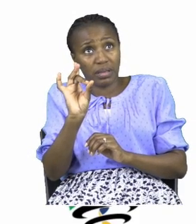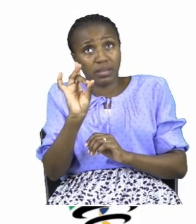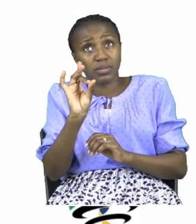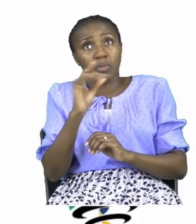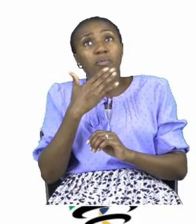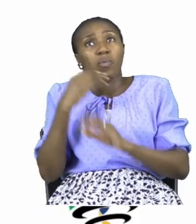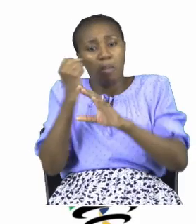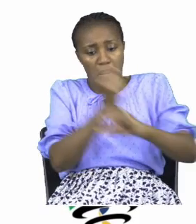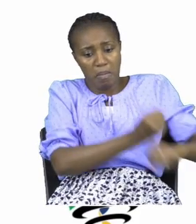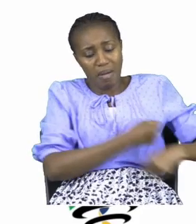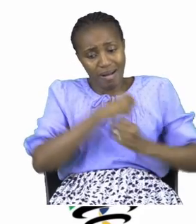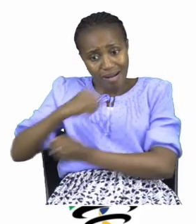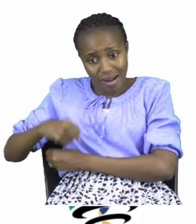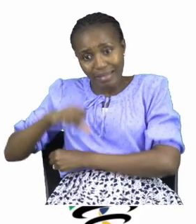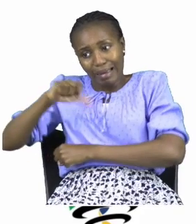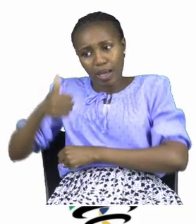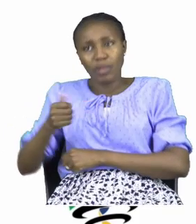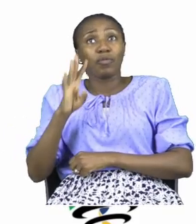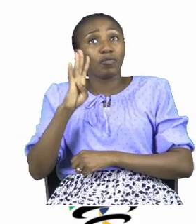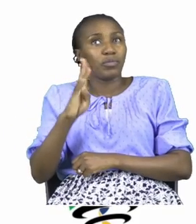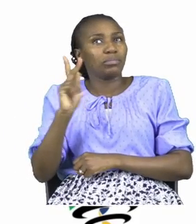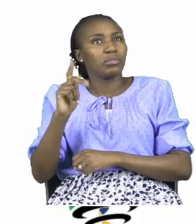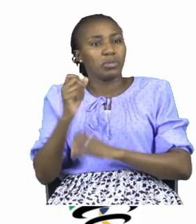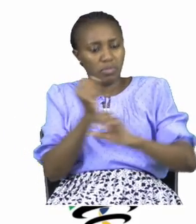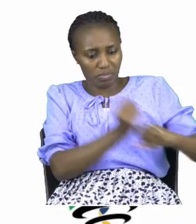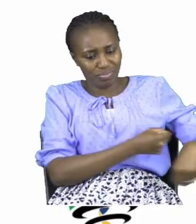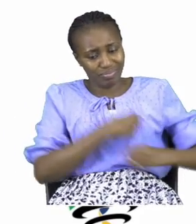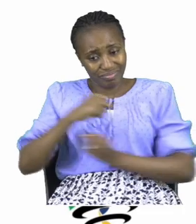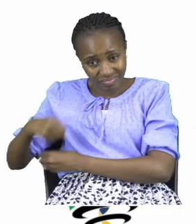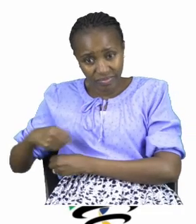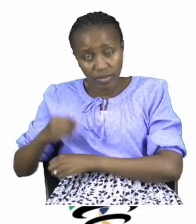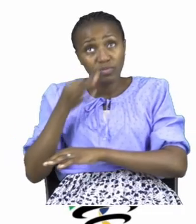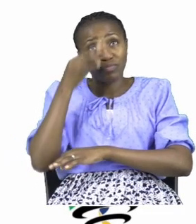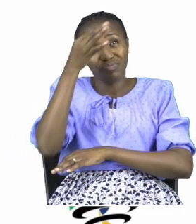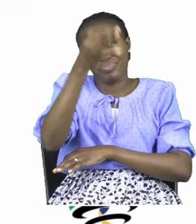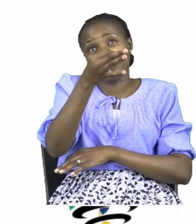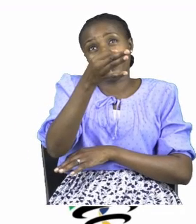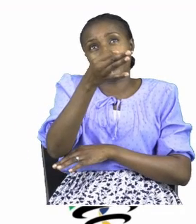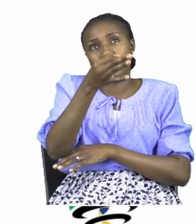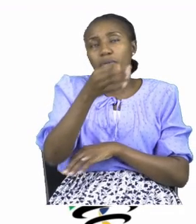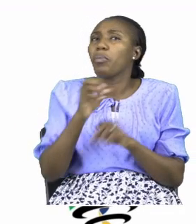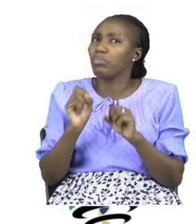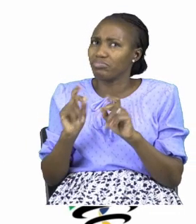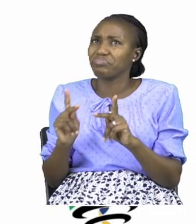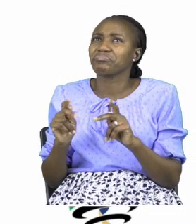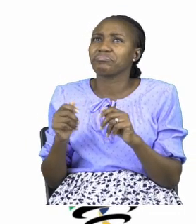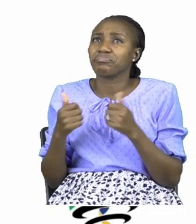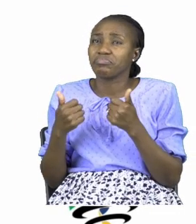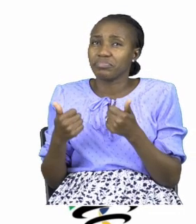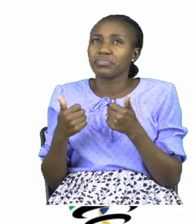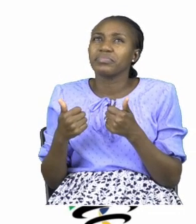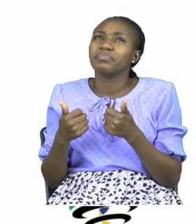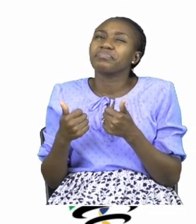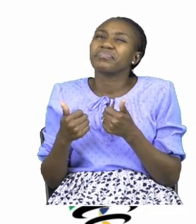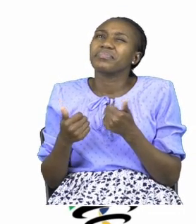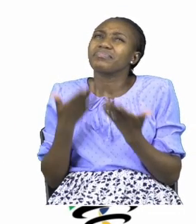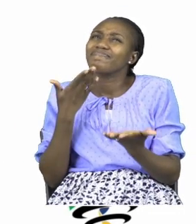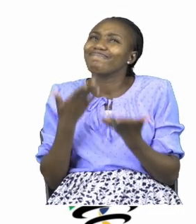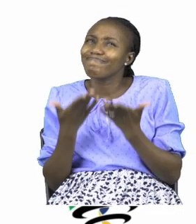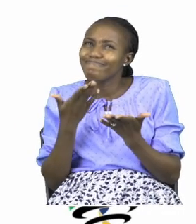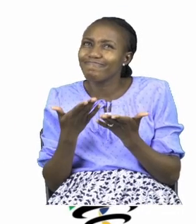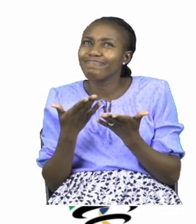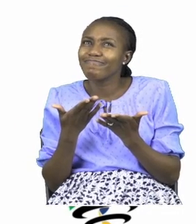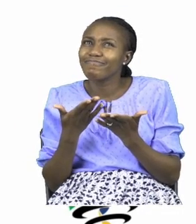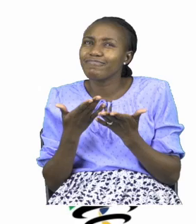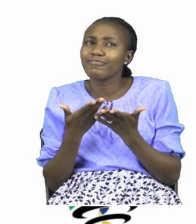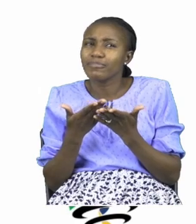paddlers and 4 paddlers in future. Okay, so maybe just tell us a bit about how you